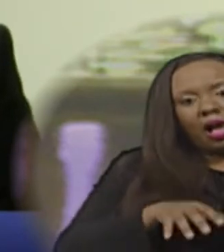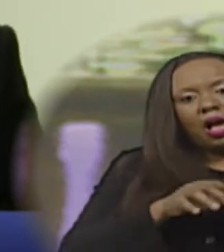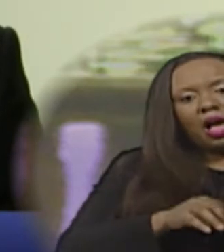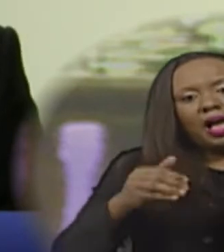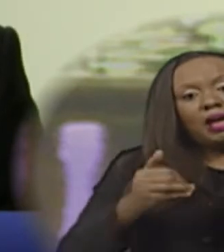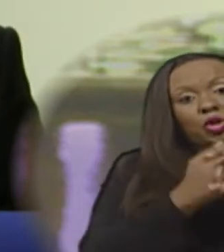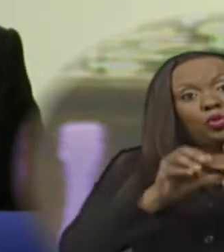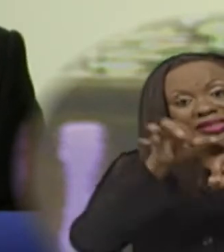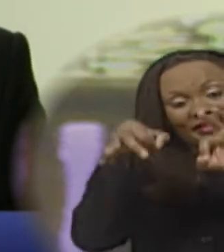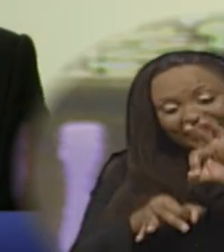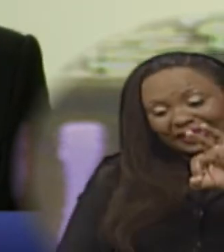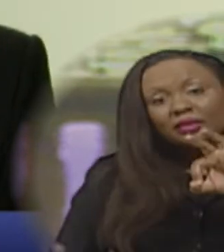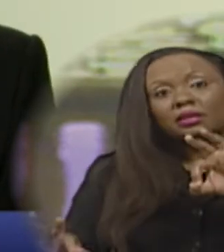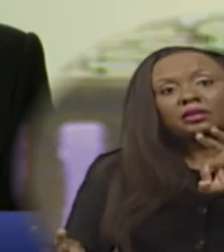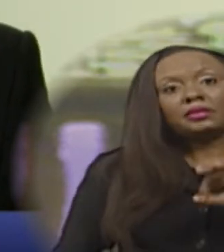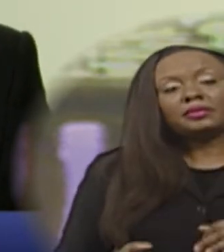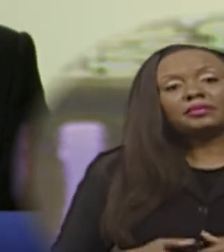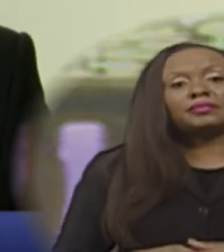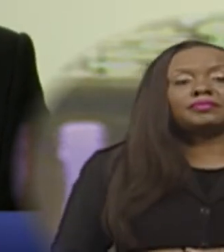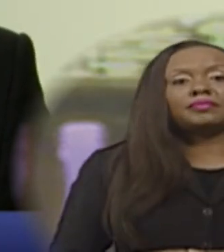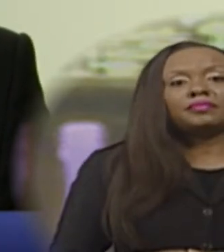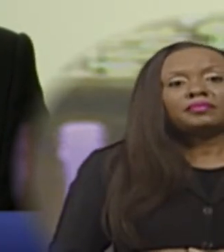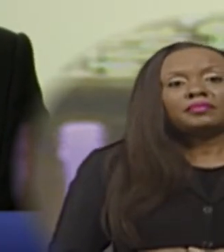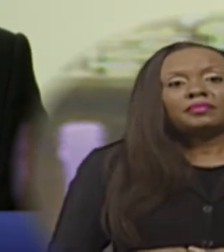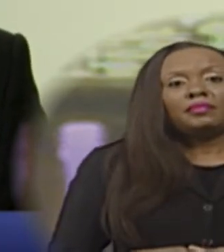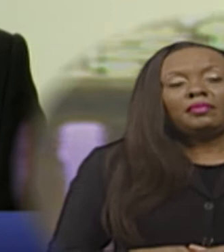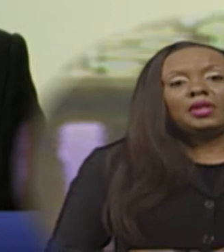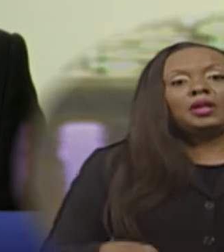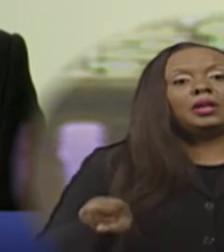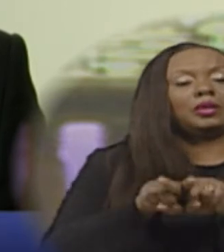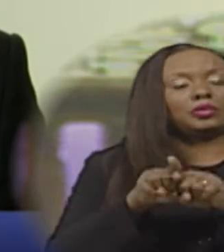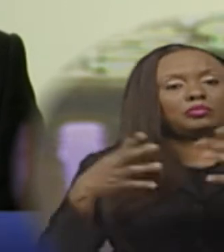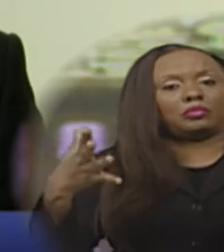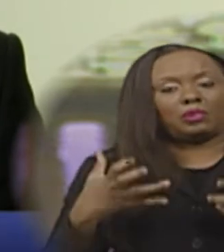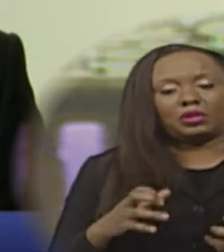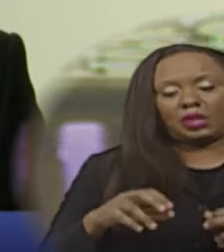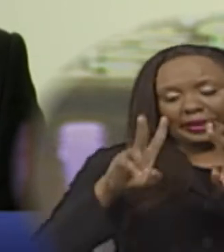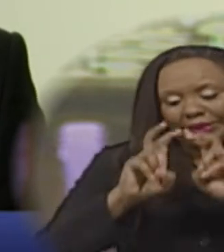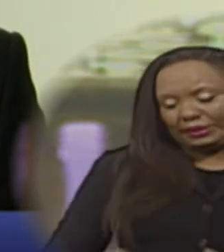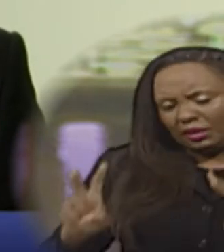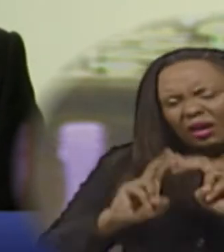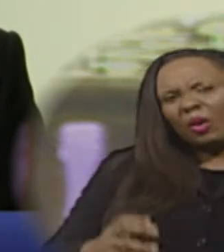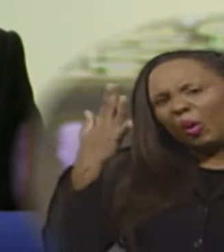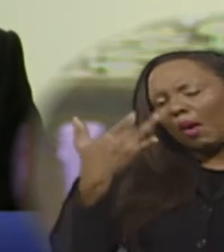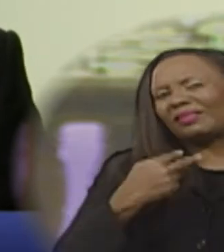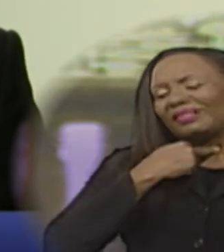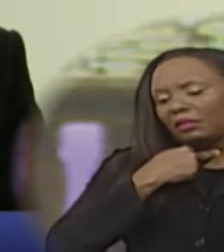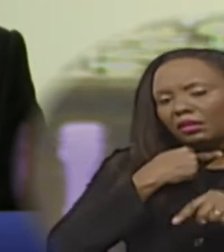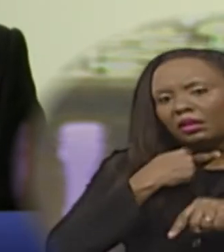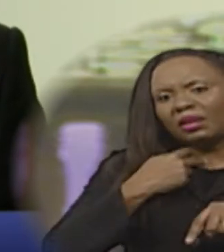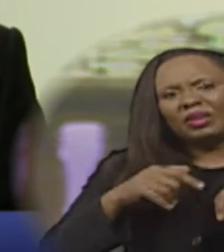permanent bypass for the effluent line. As well, it will allow us the opportunity to further examine the blockage while we seek to